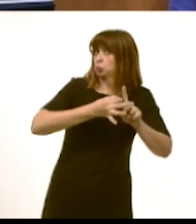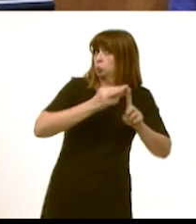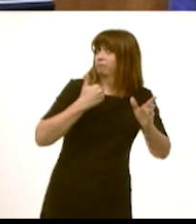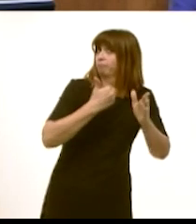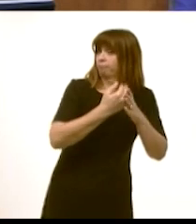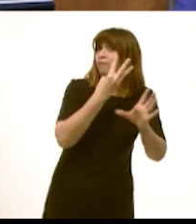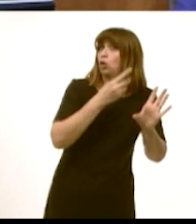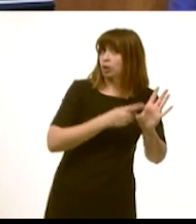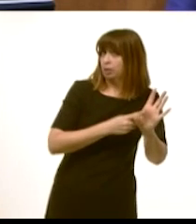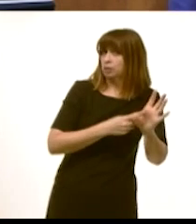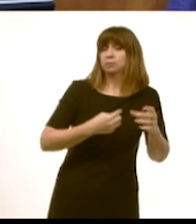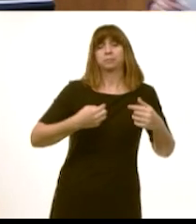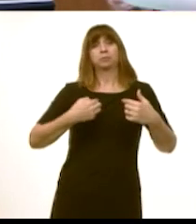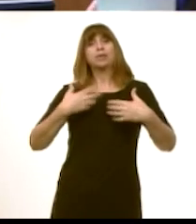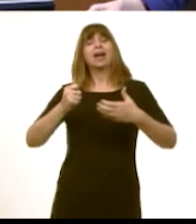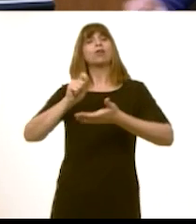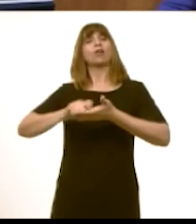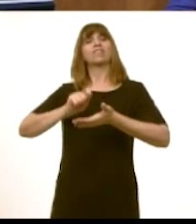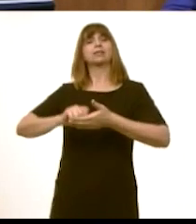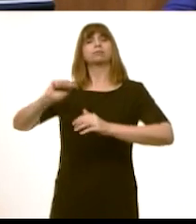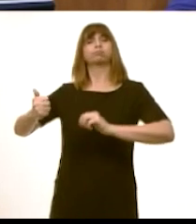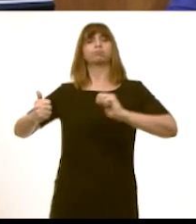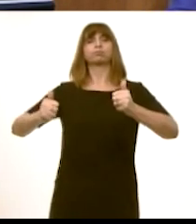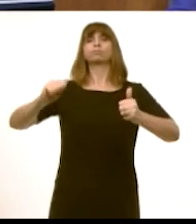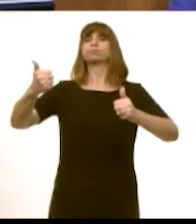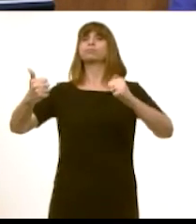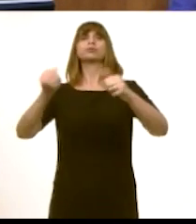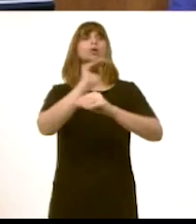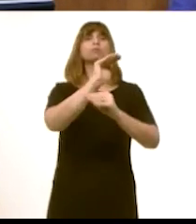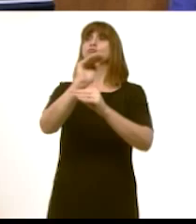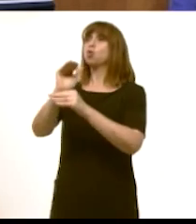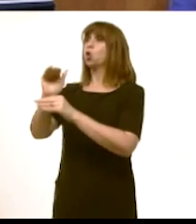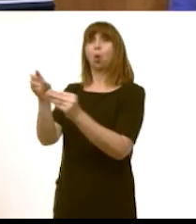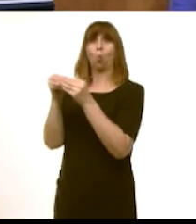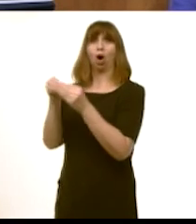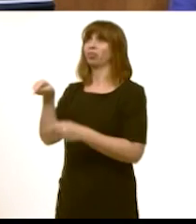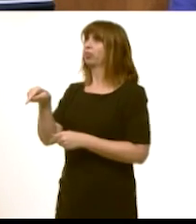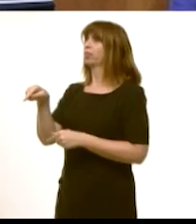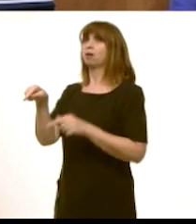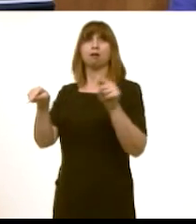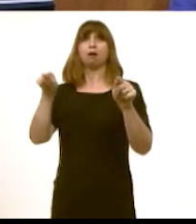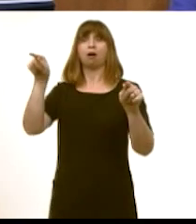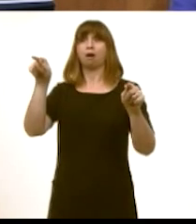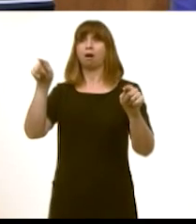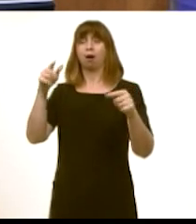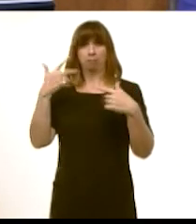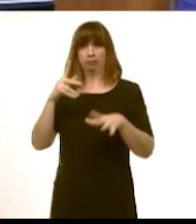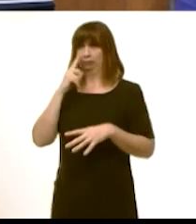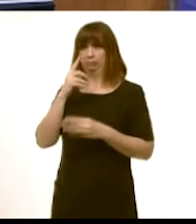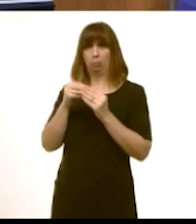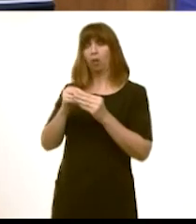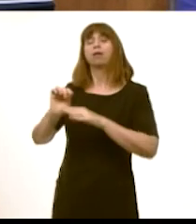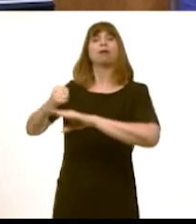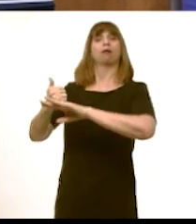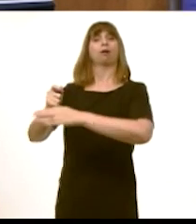years. We place offices in countries in the world where we feel those offices can add value, and we've seen them adding value. We've seen investment